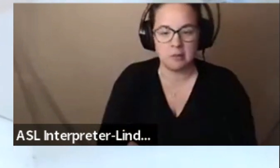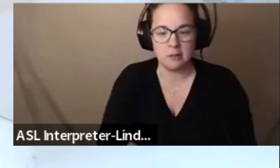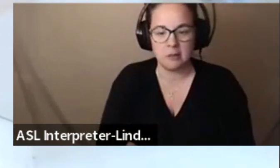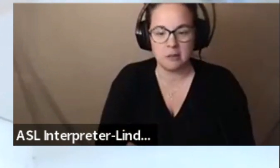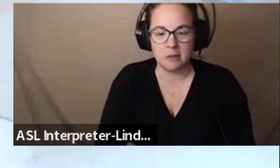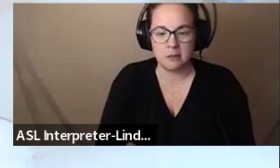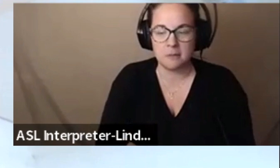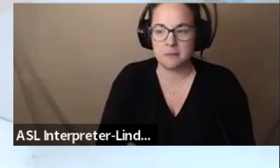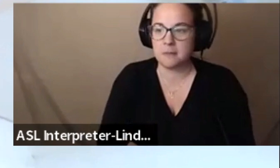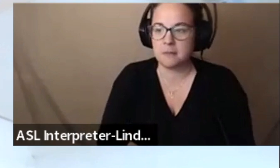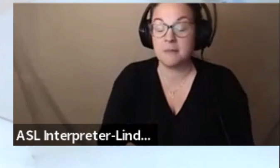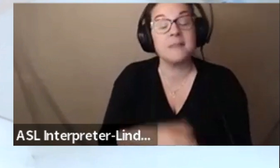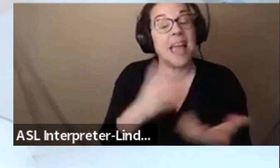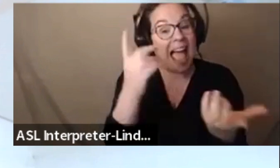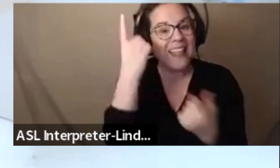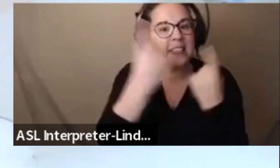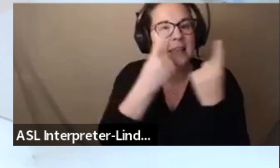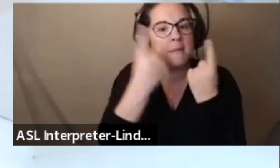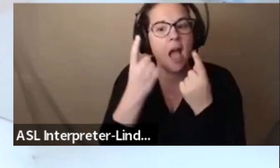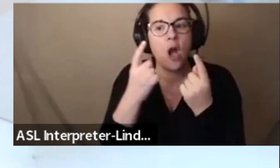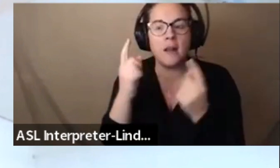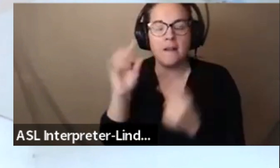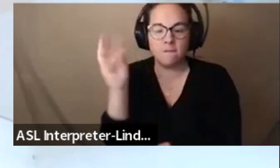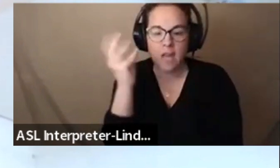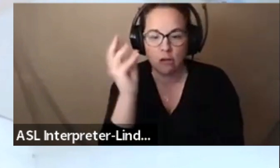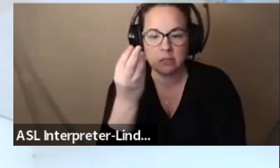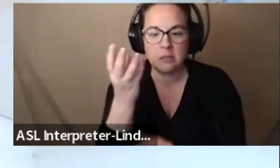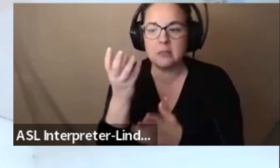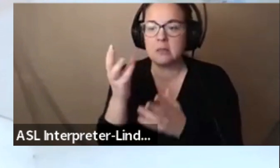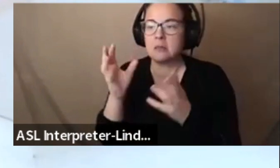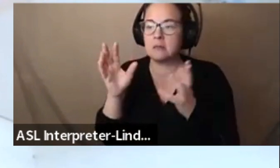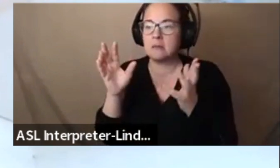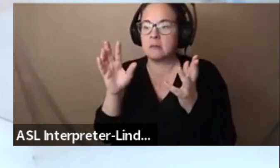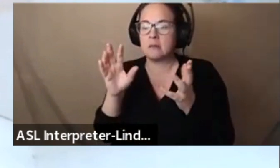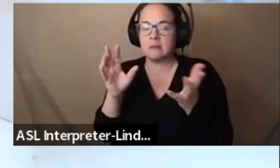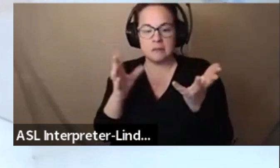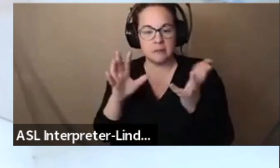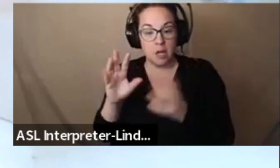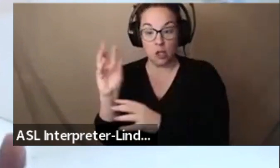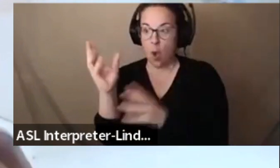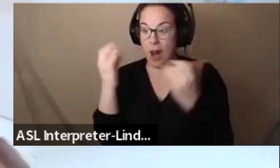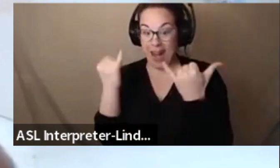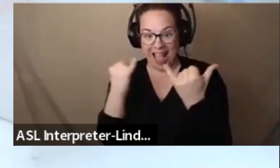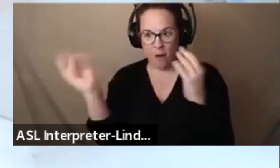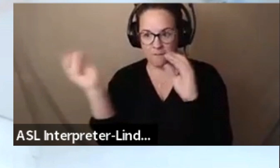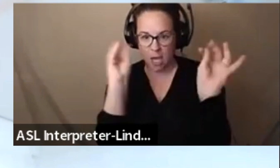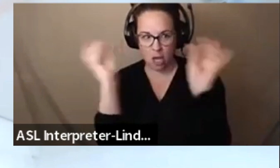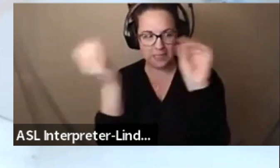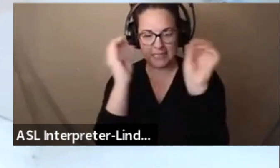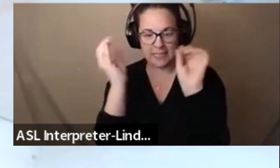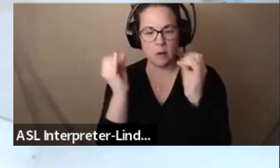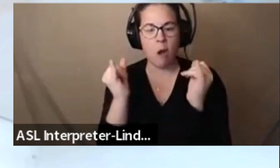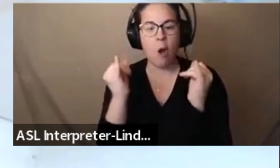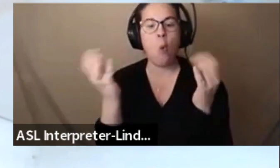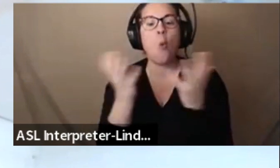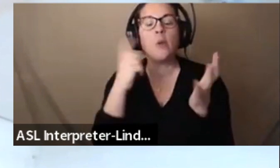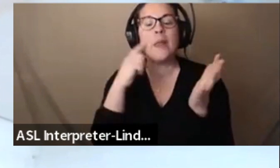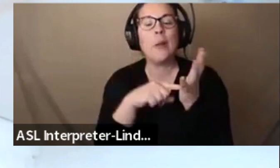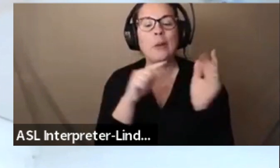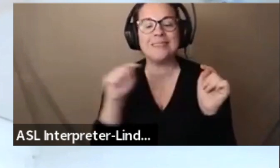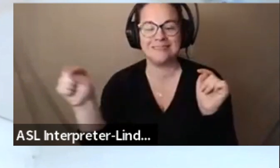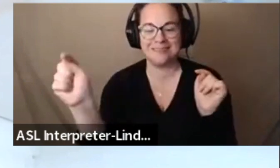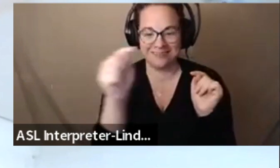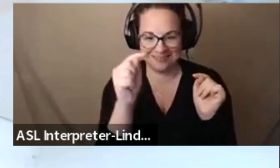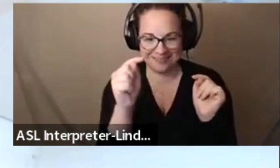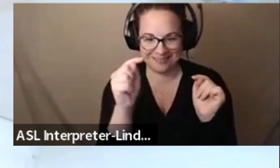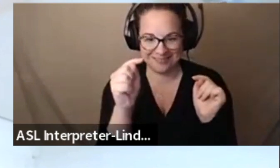to look at that and look at what. And also the fairies and Puck are in particular, they're there to see things that the others don't